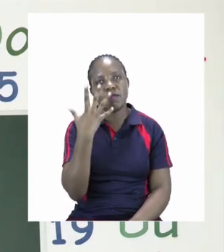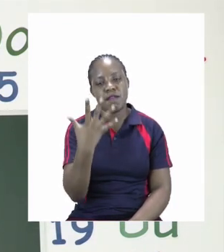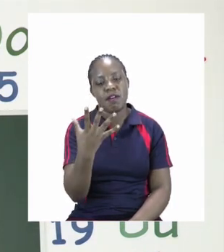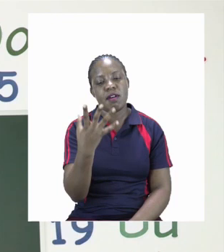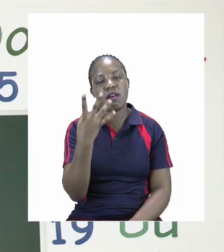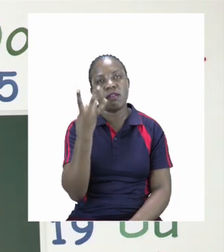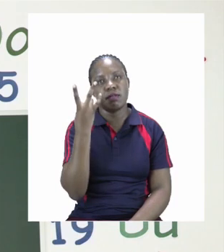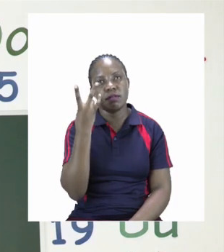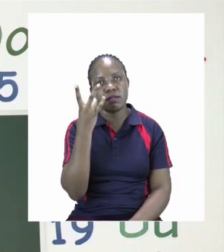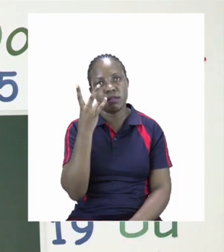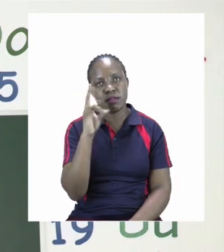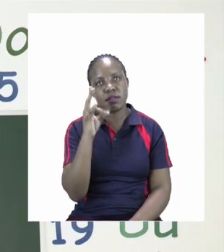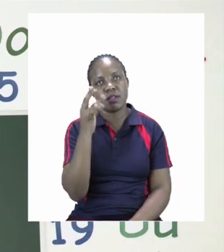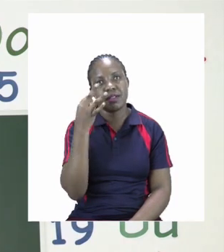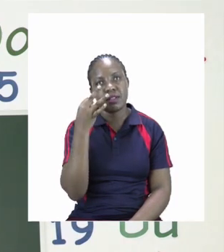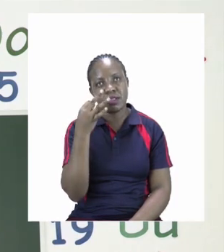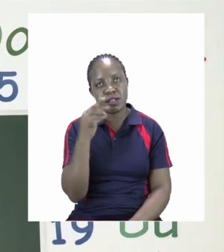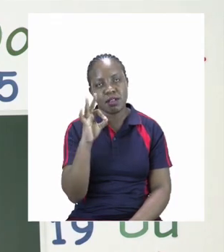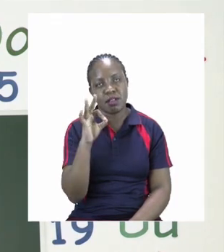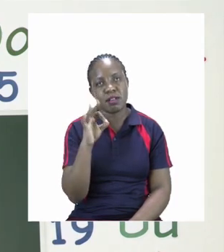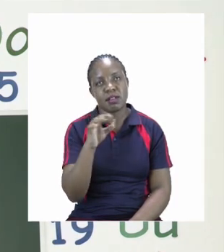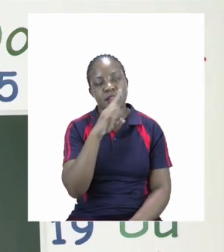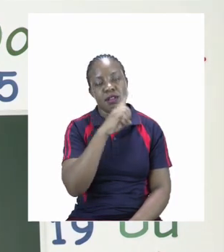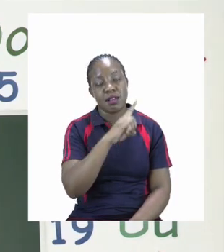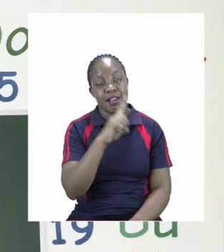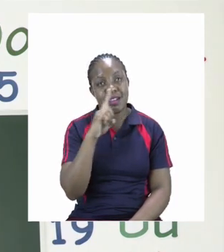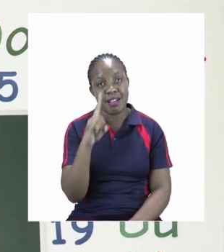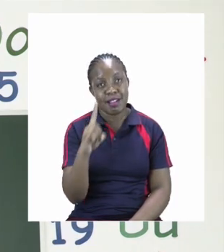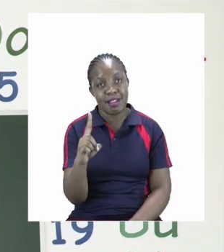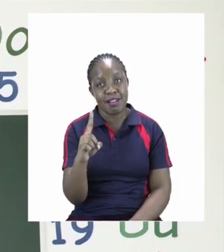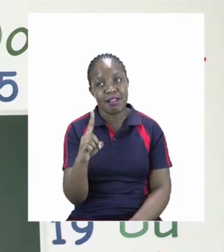7, 9, and